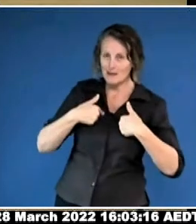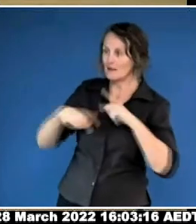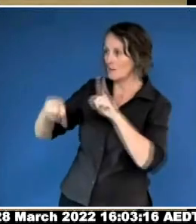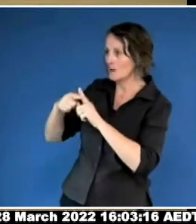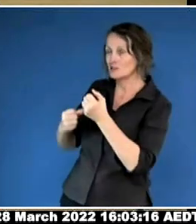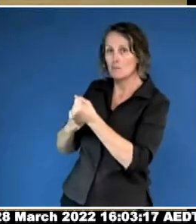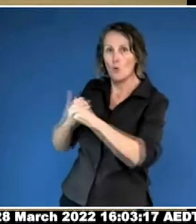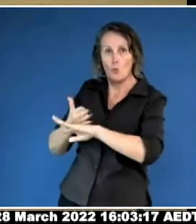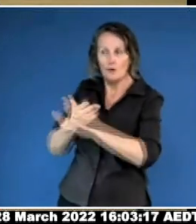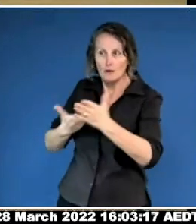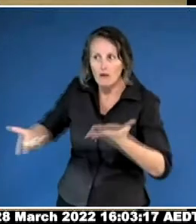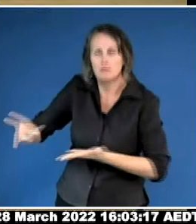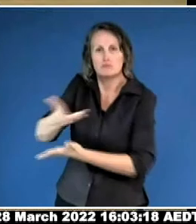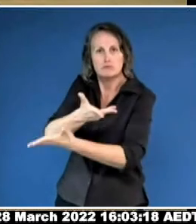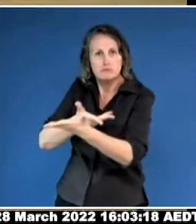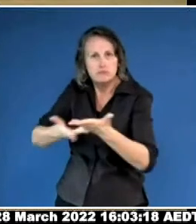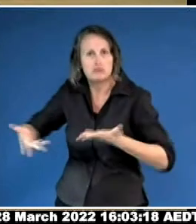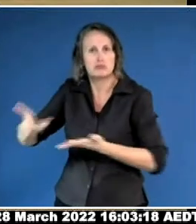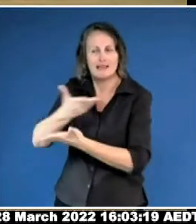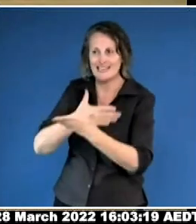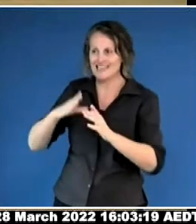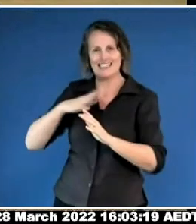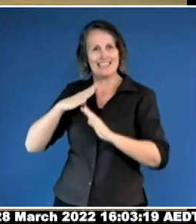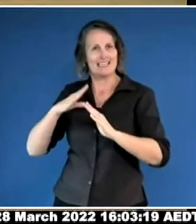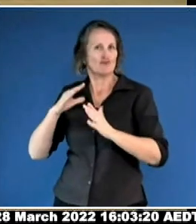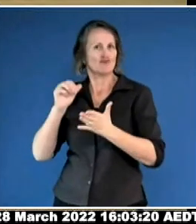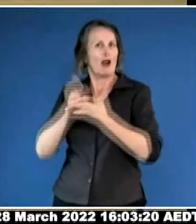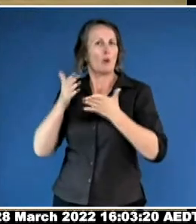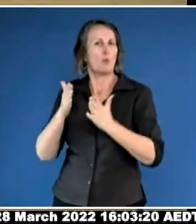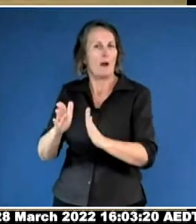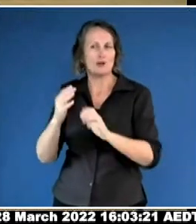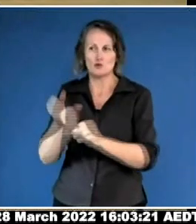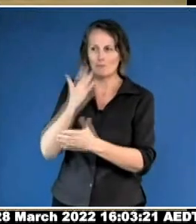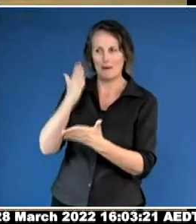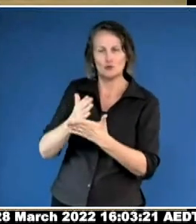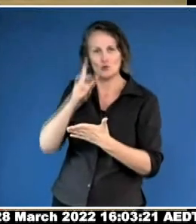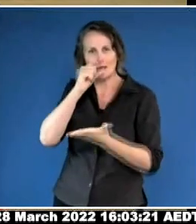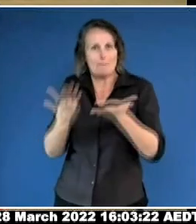user. It would be good to have some examples and training for end users about how to effectively